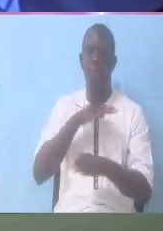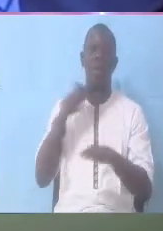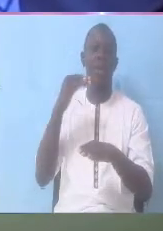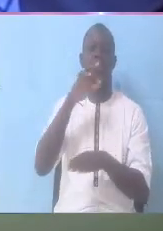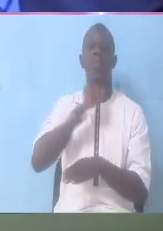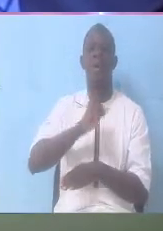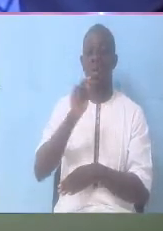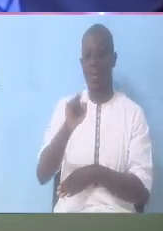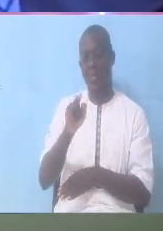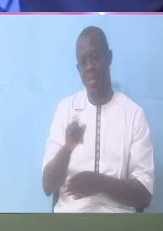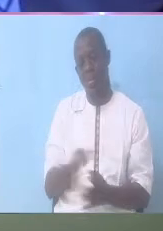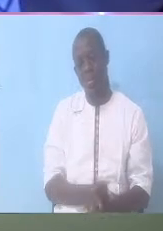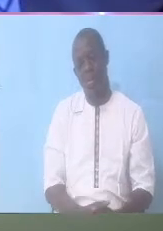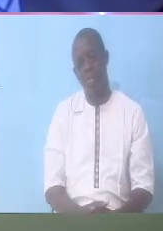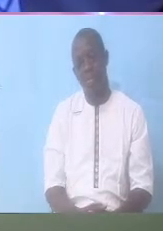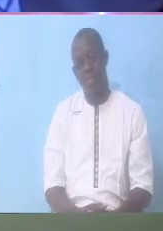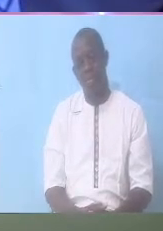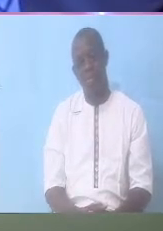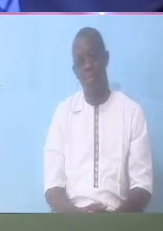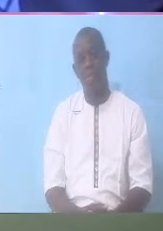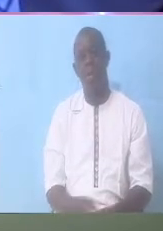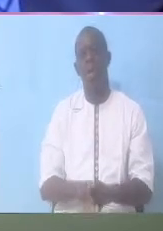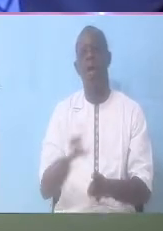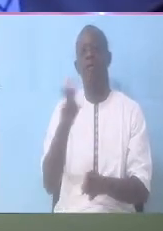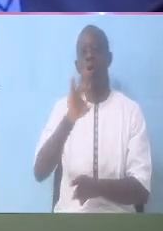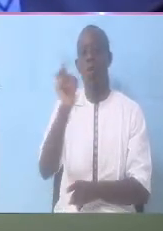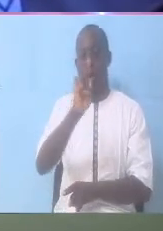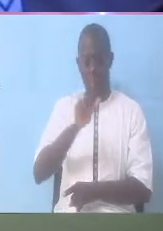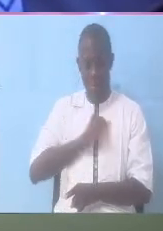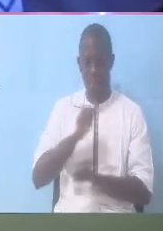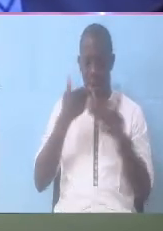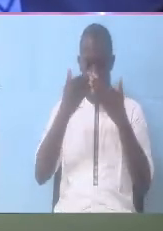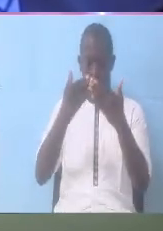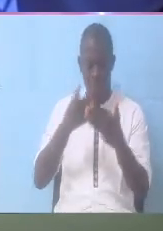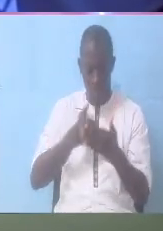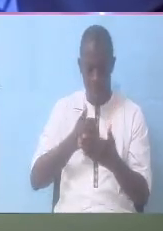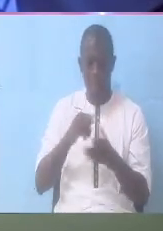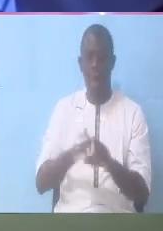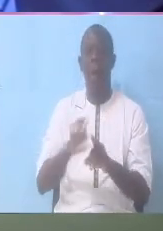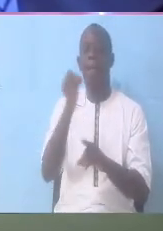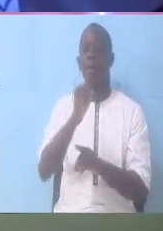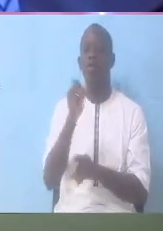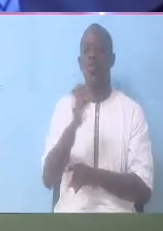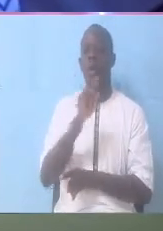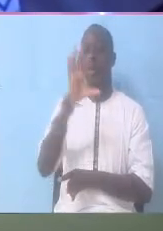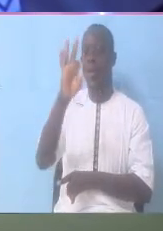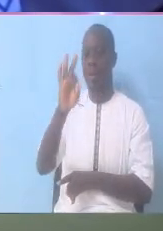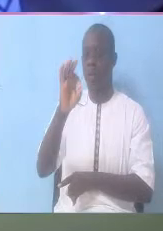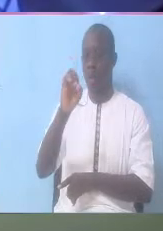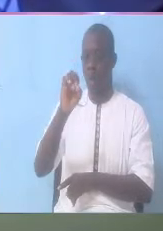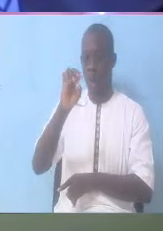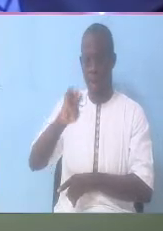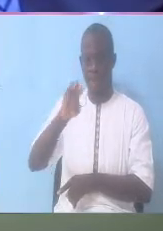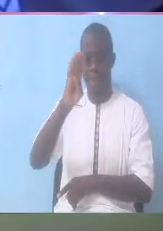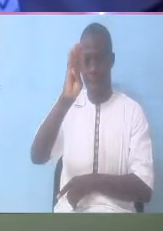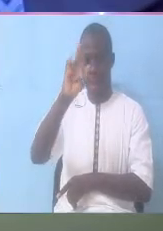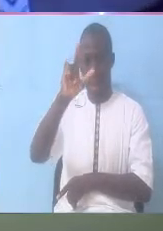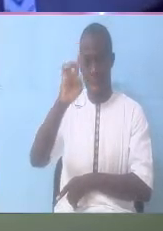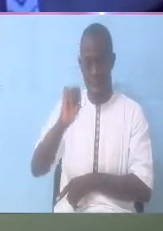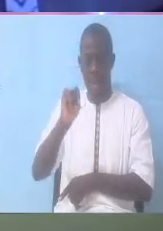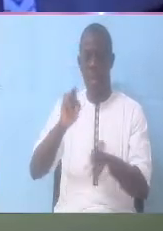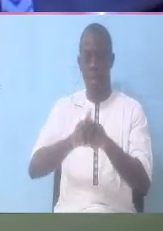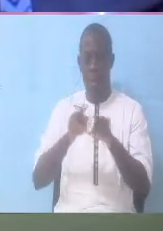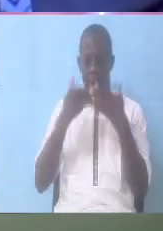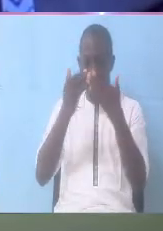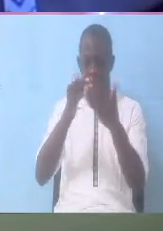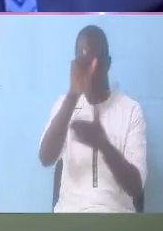buru yafa. From what he told me, because of what Tumbul told him, and it coincided all the animals were dying. Yes.